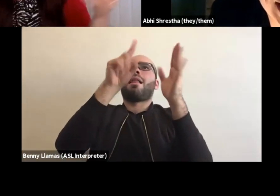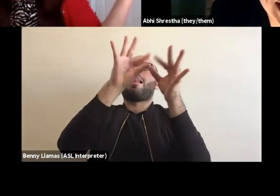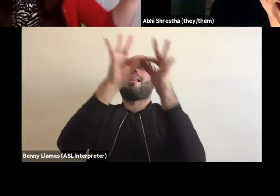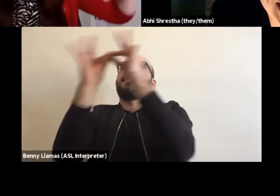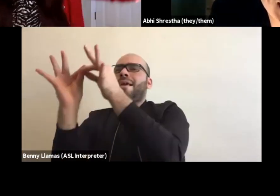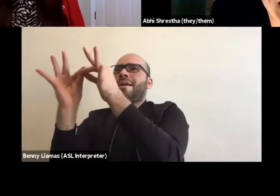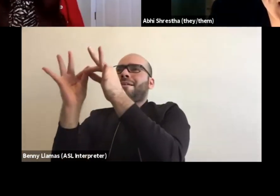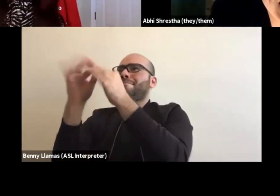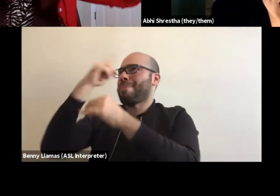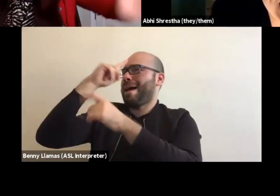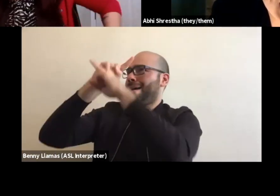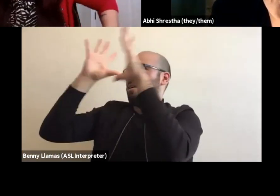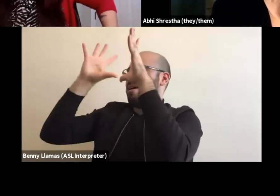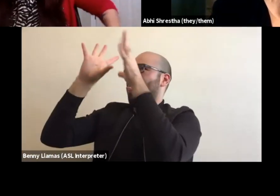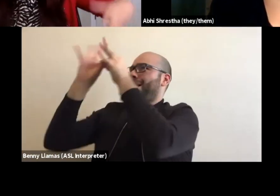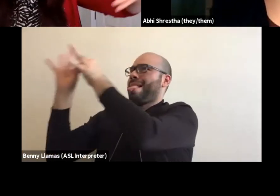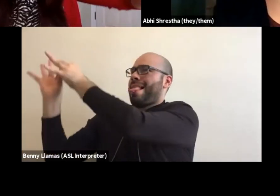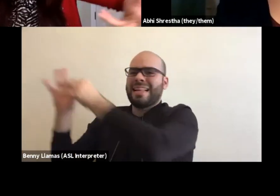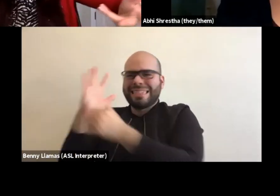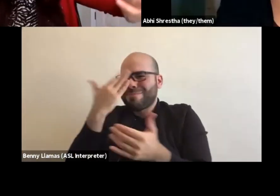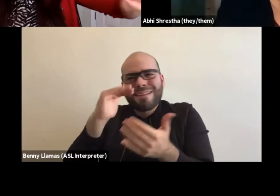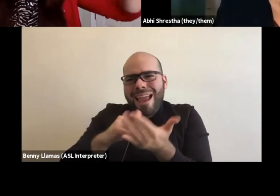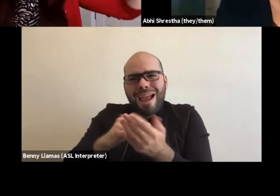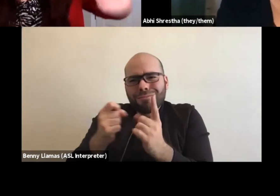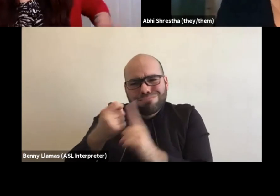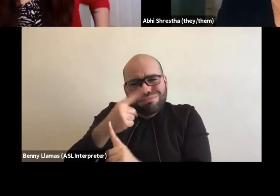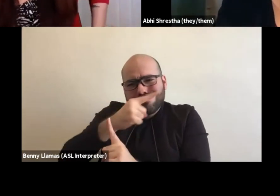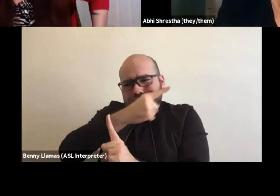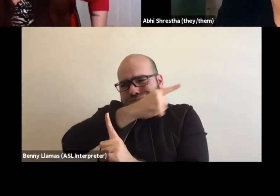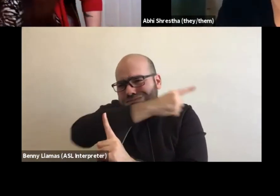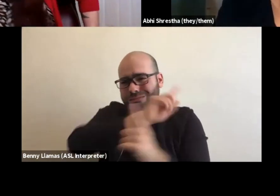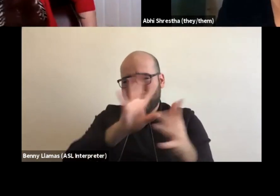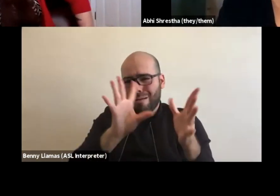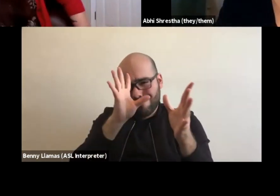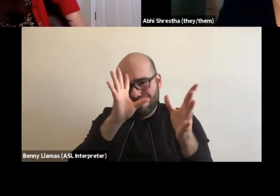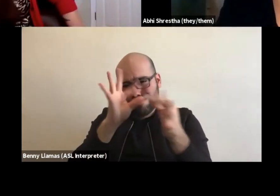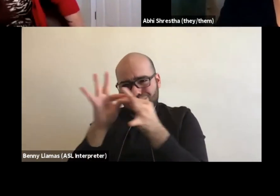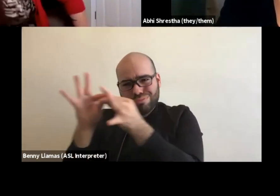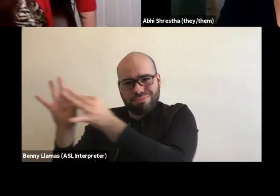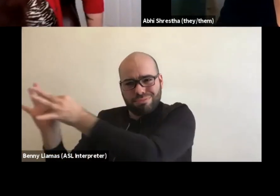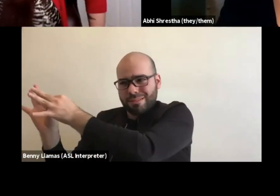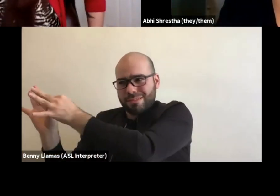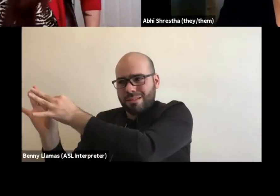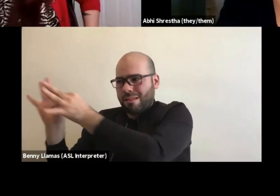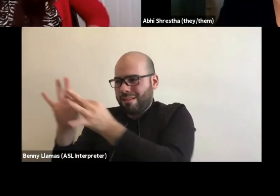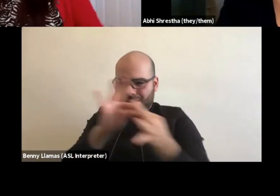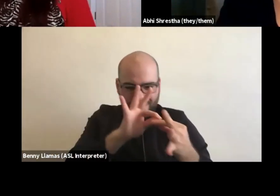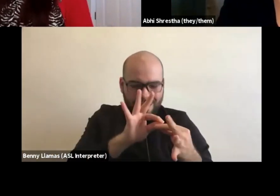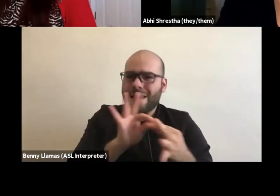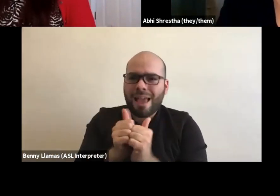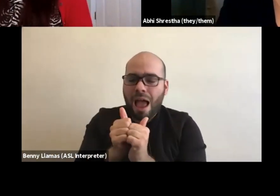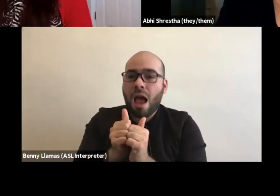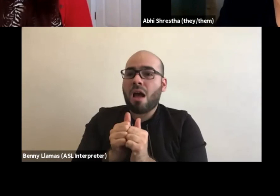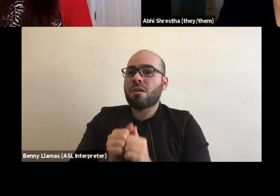your mind wandered in that way. Like, that's the point. So great job. I love that word too, wandering. I feel like